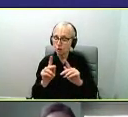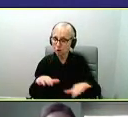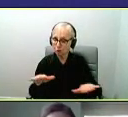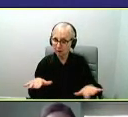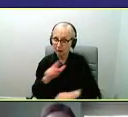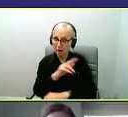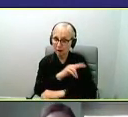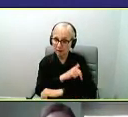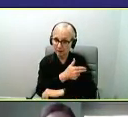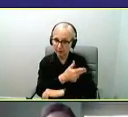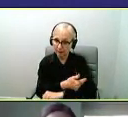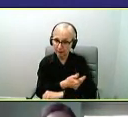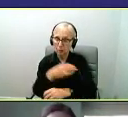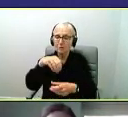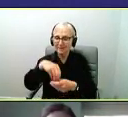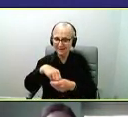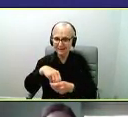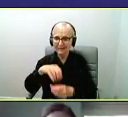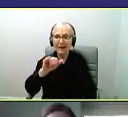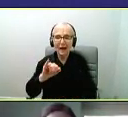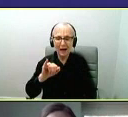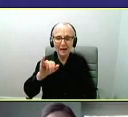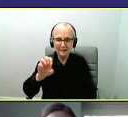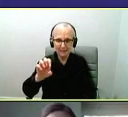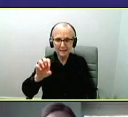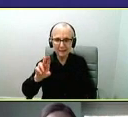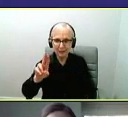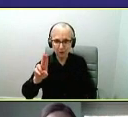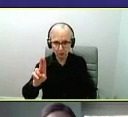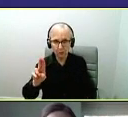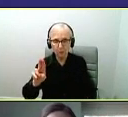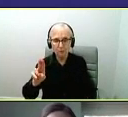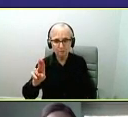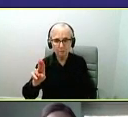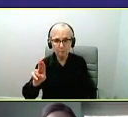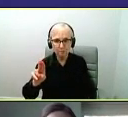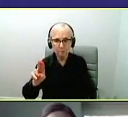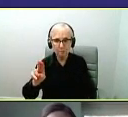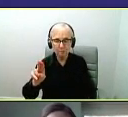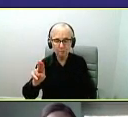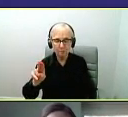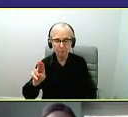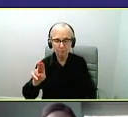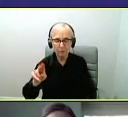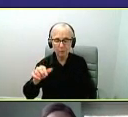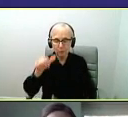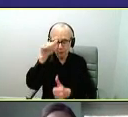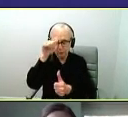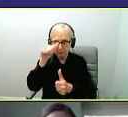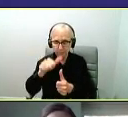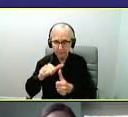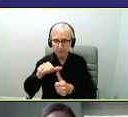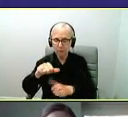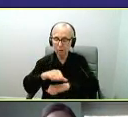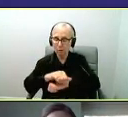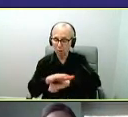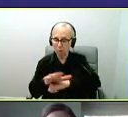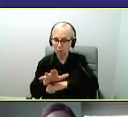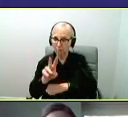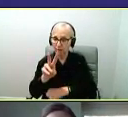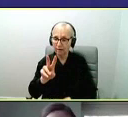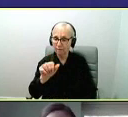Omicron was in the ICU. And remember too that COVID Omicron variant